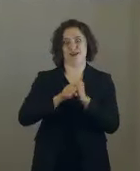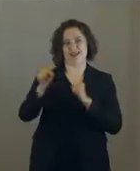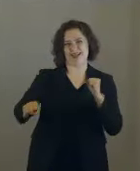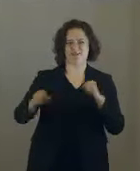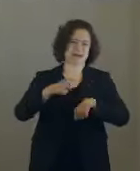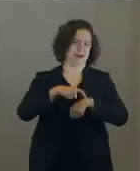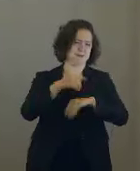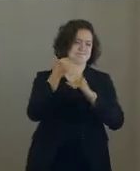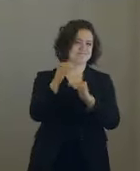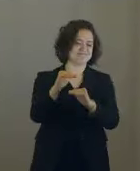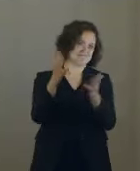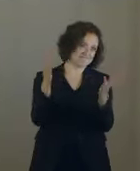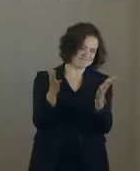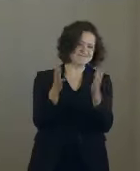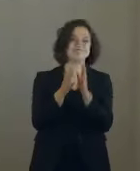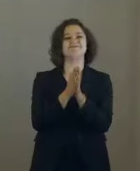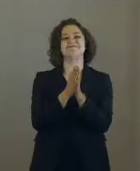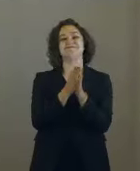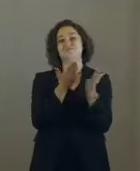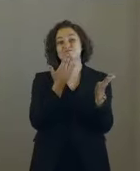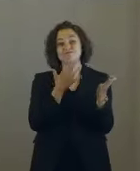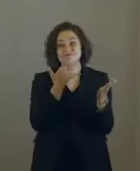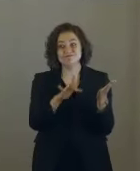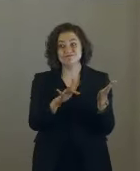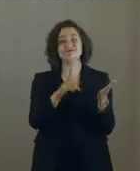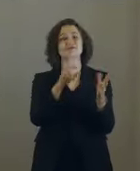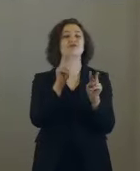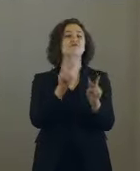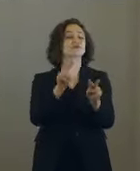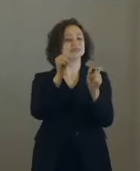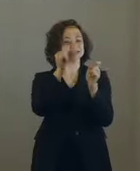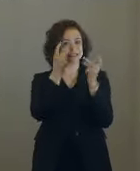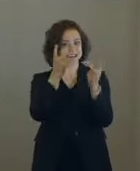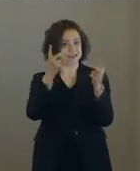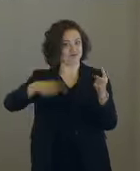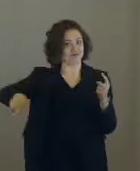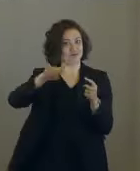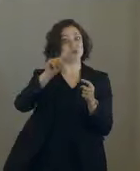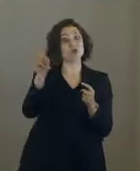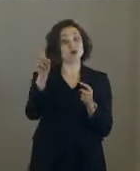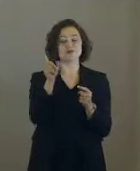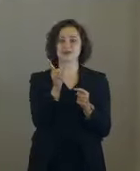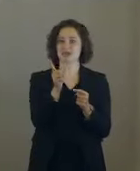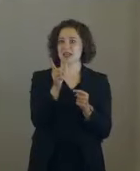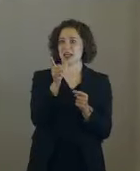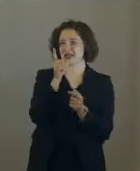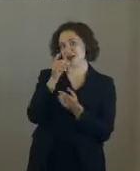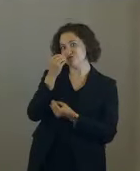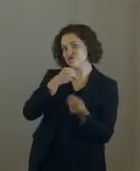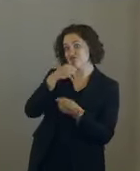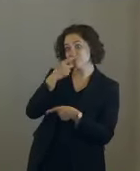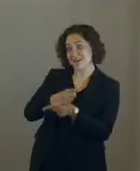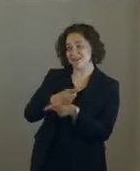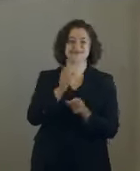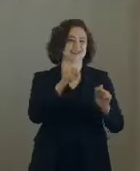limited. So I wish you well and look forward to seeing all of you at the luncheon, correct? Correct. Okay, have